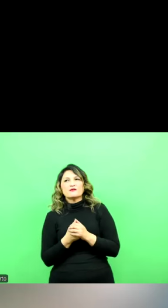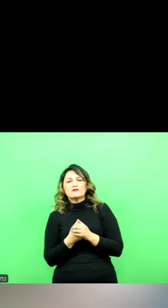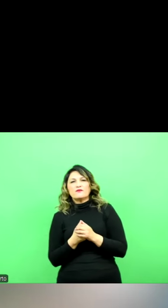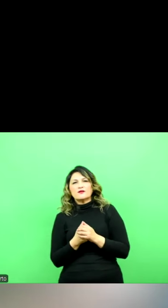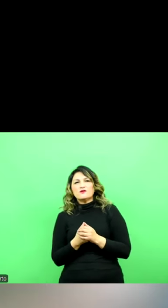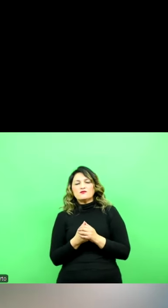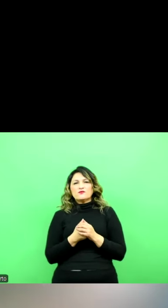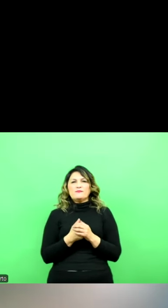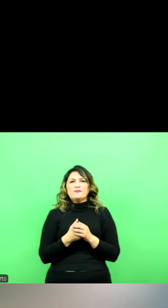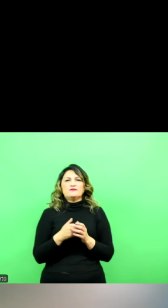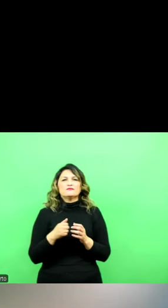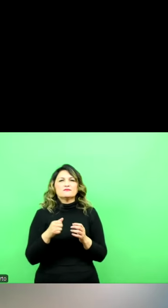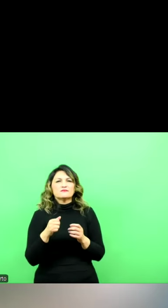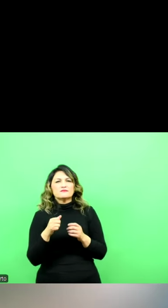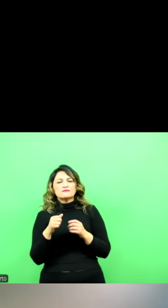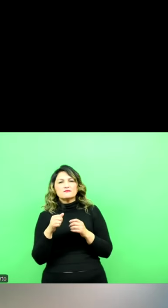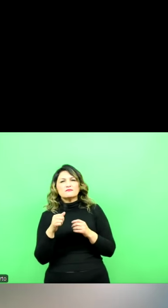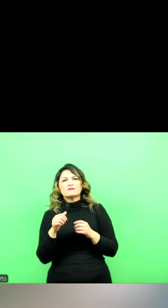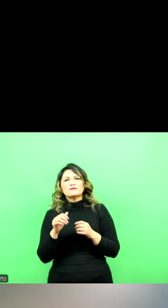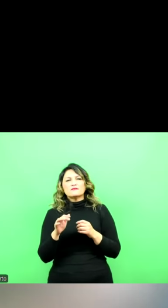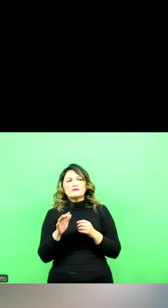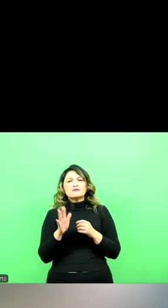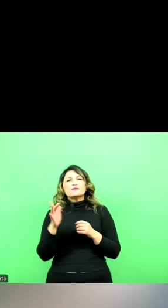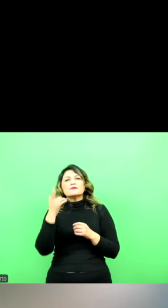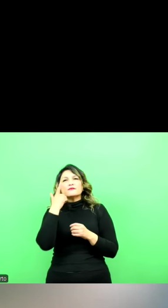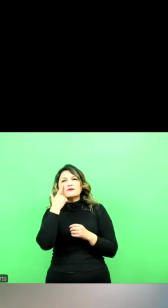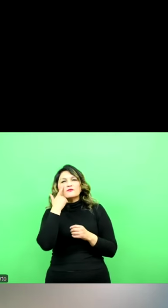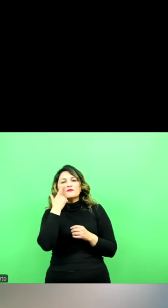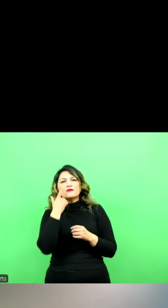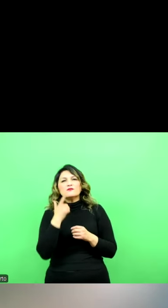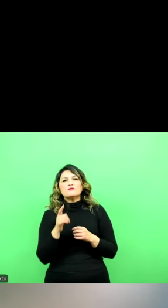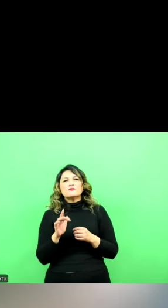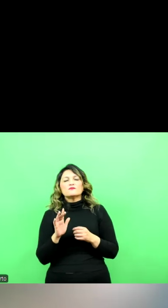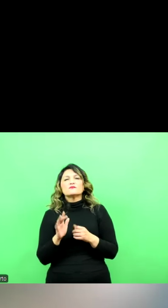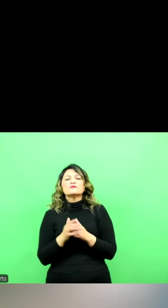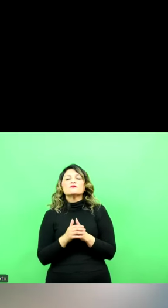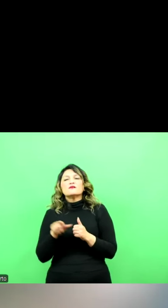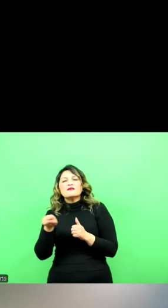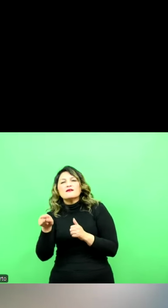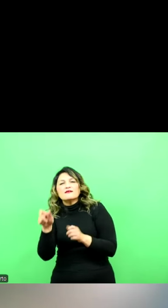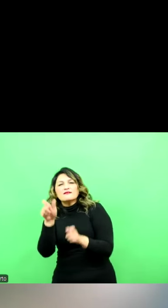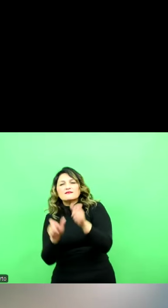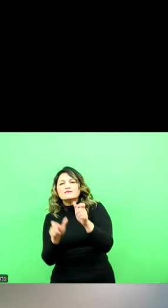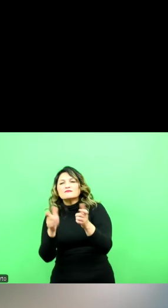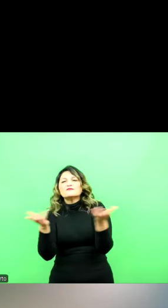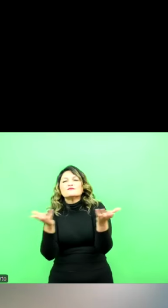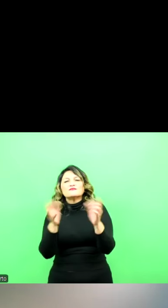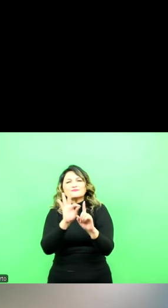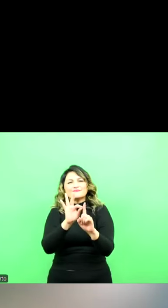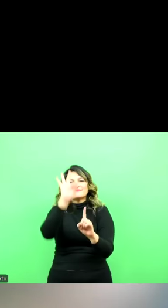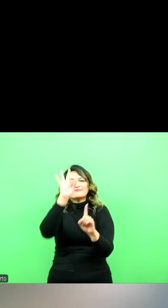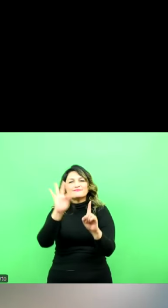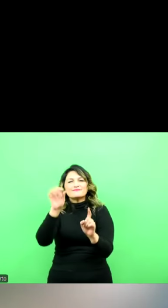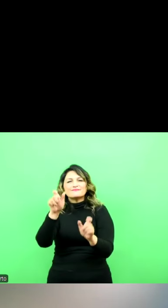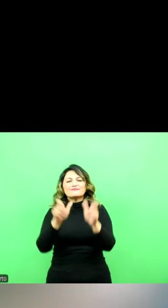to emergencies and disasters. And for that, we need to know who they are, where they are, and what do they need.